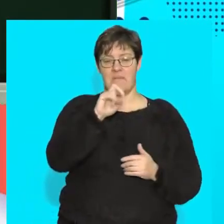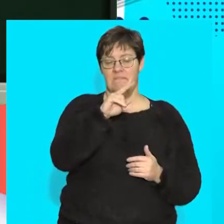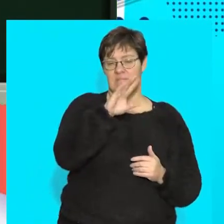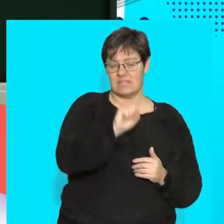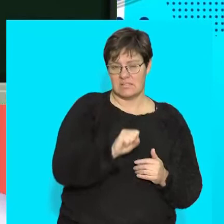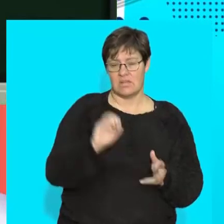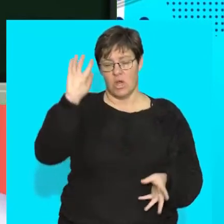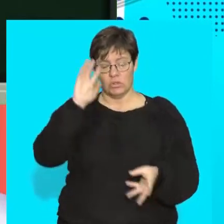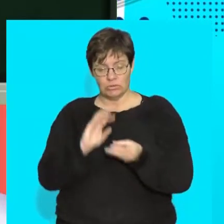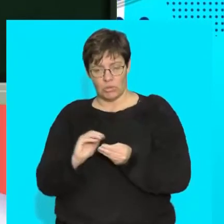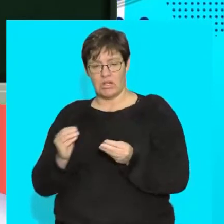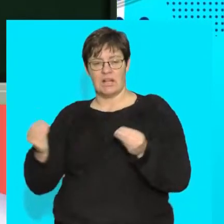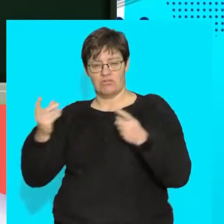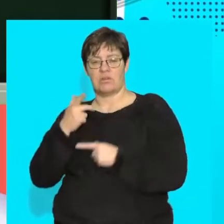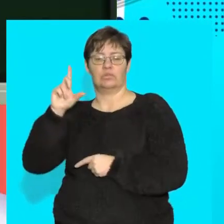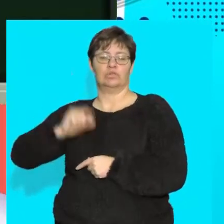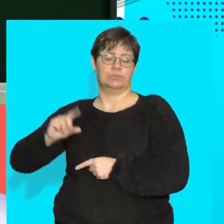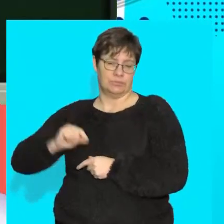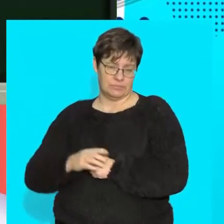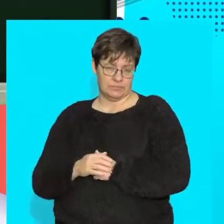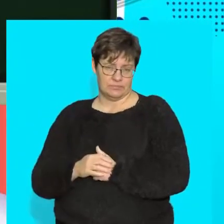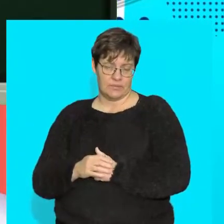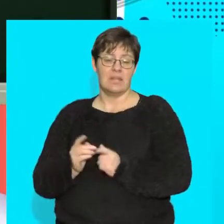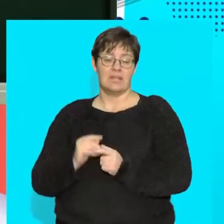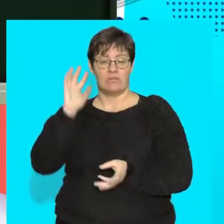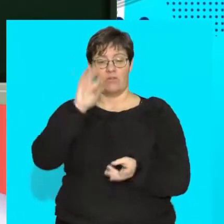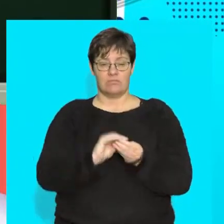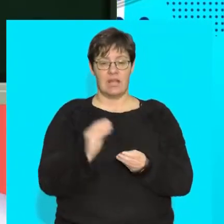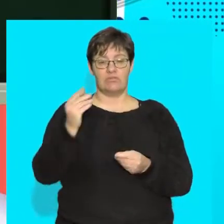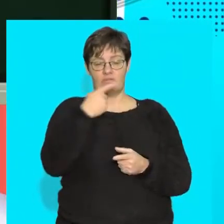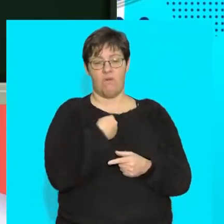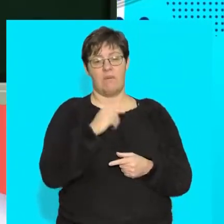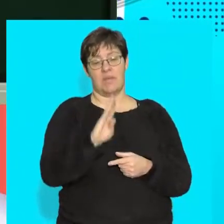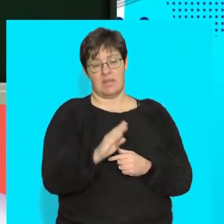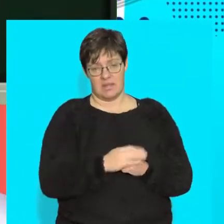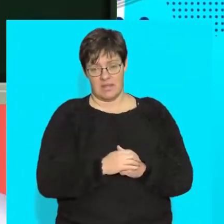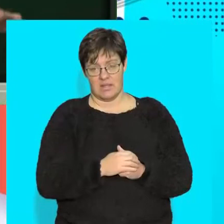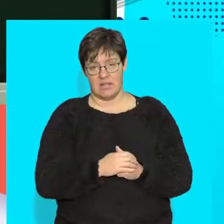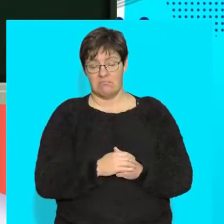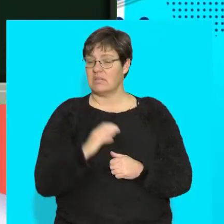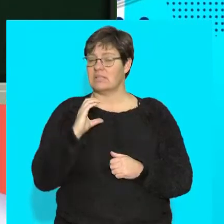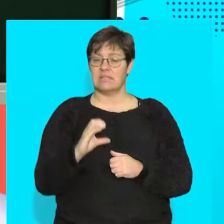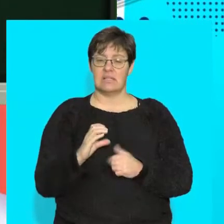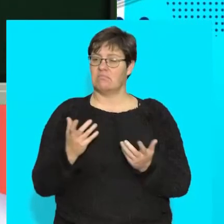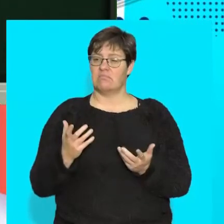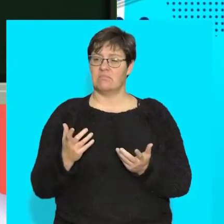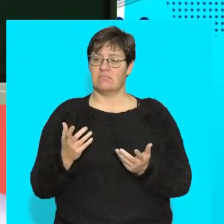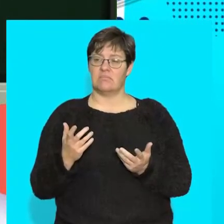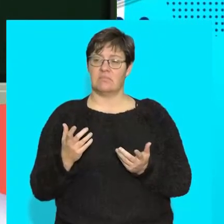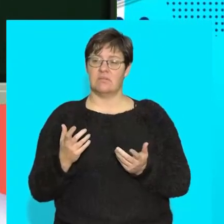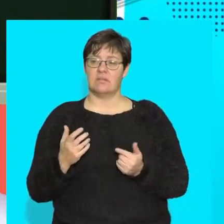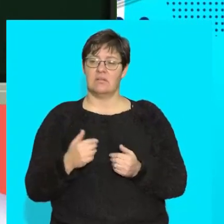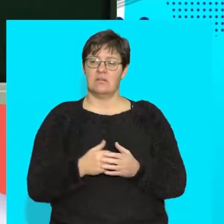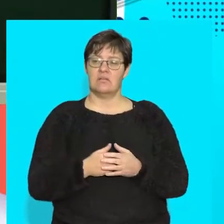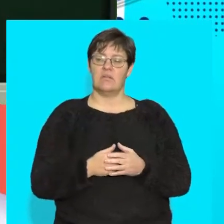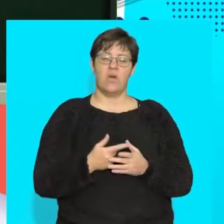the total interest is cheaper than the total interest of option B, and then option C of option